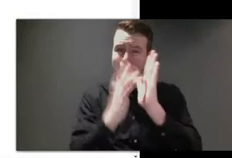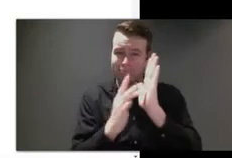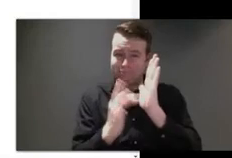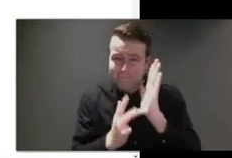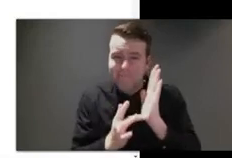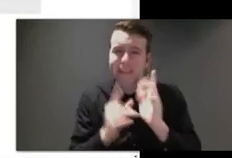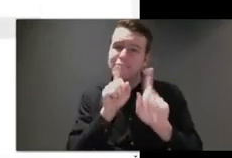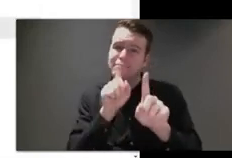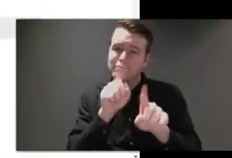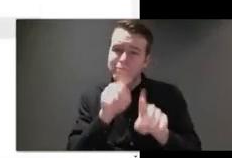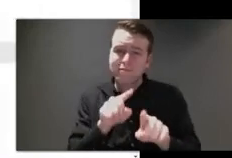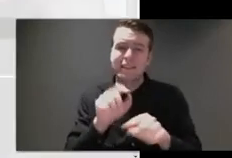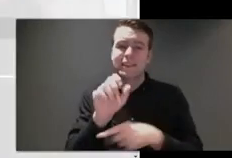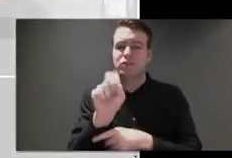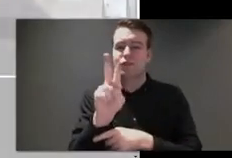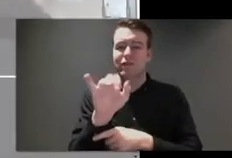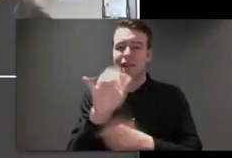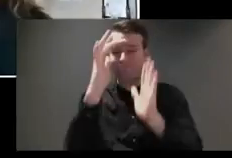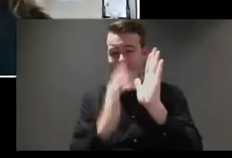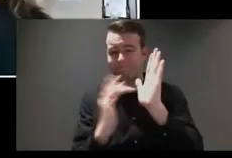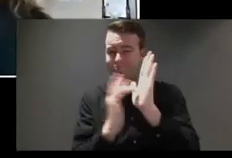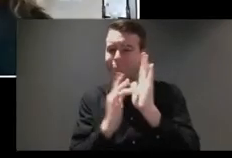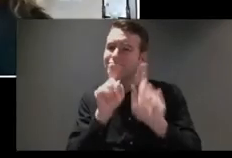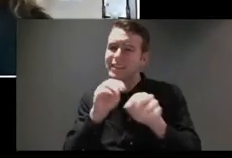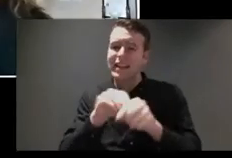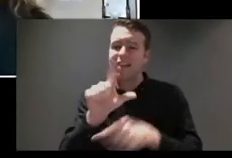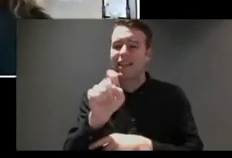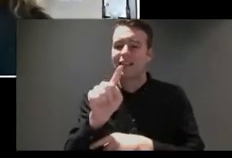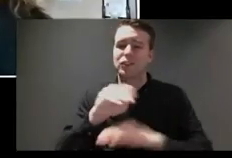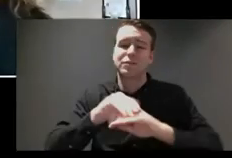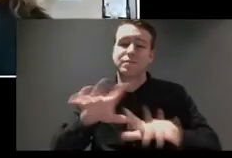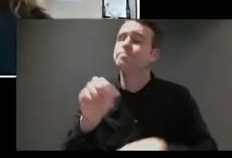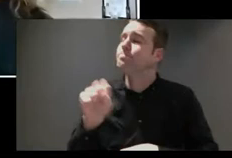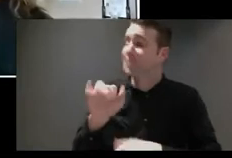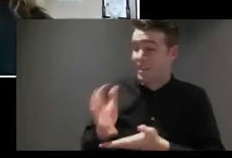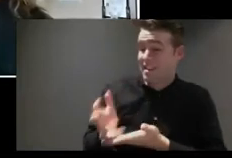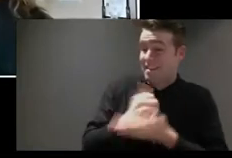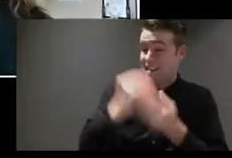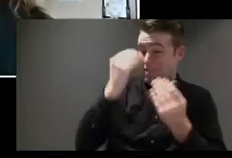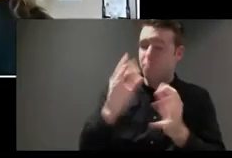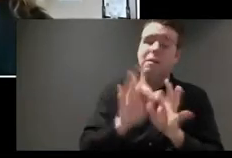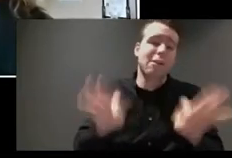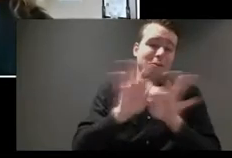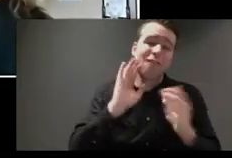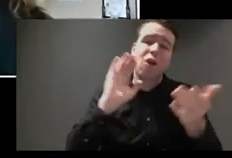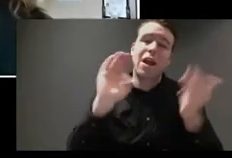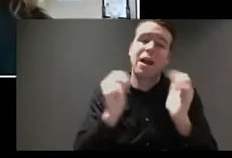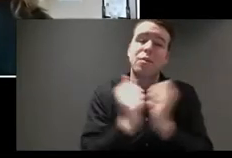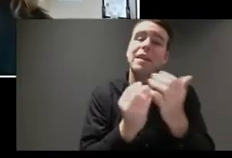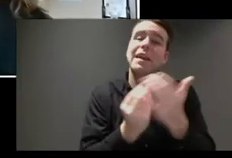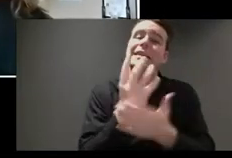link to that survey will be in the letter. Yeah, and Zanti, the data will be helpful for comparison for the